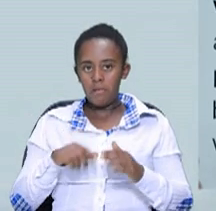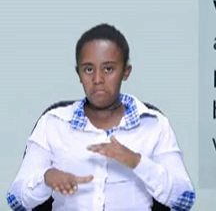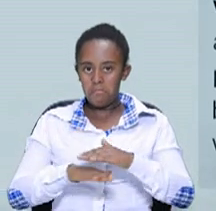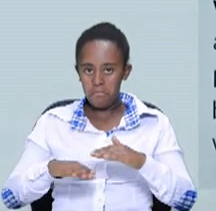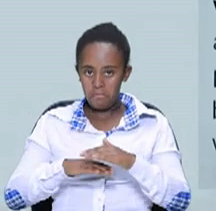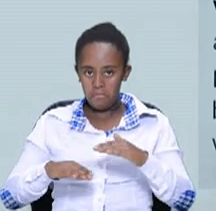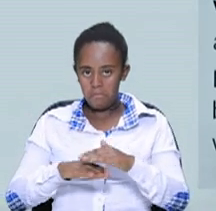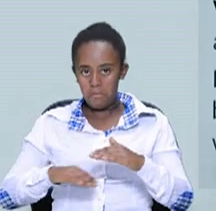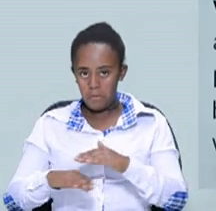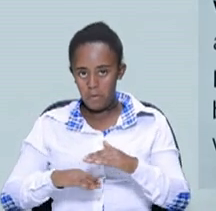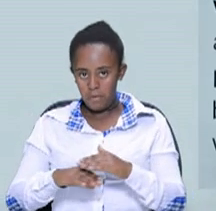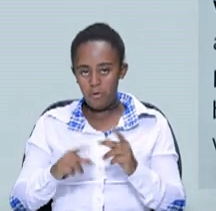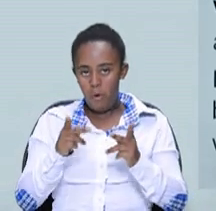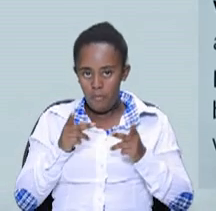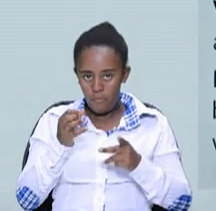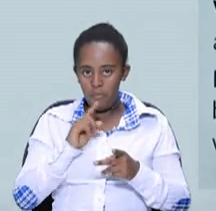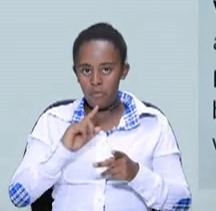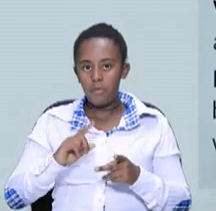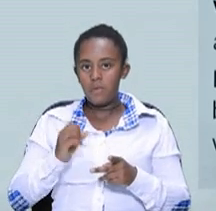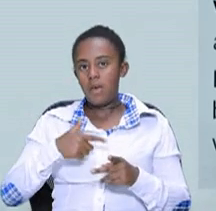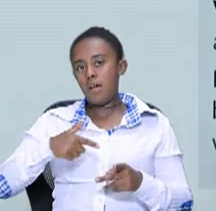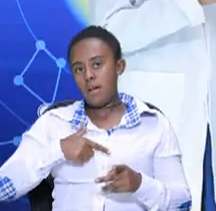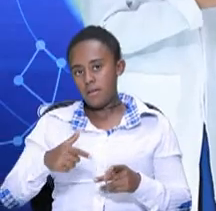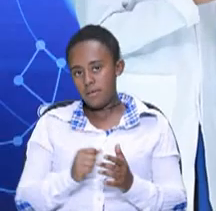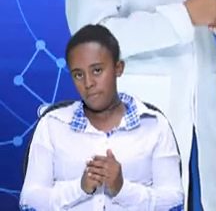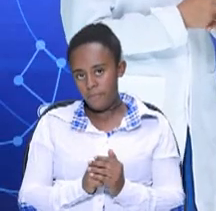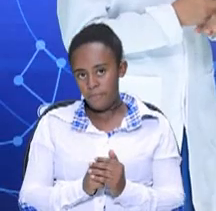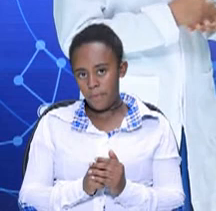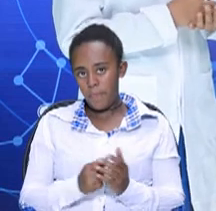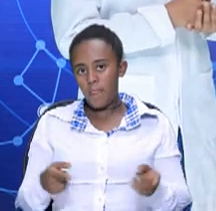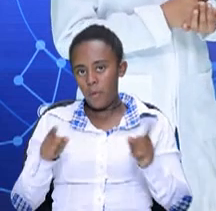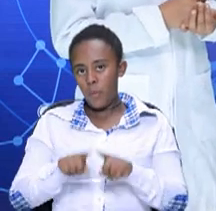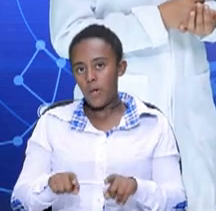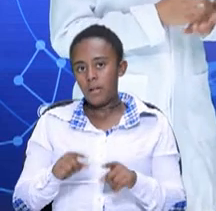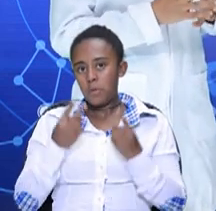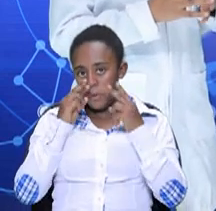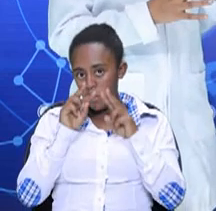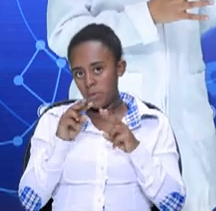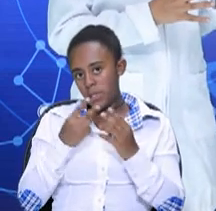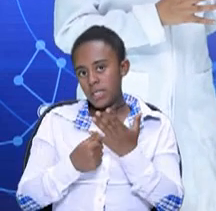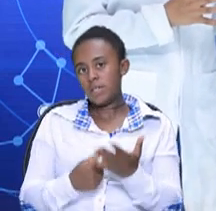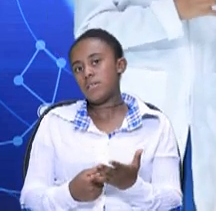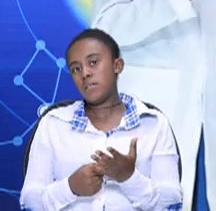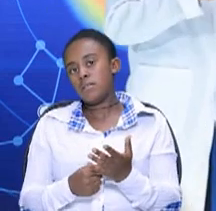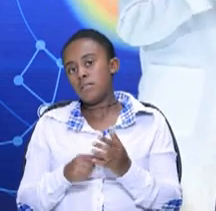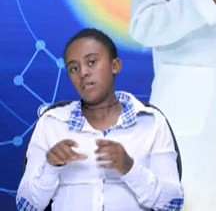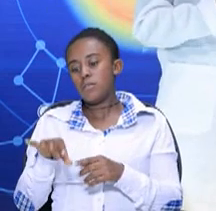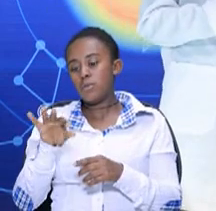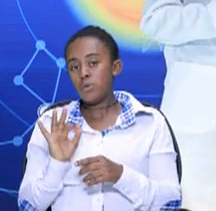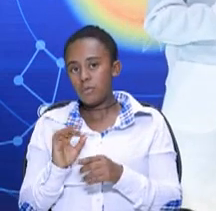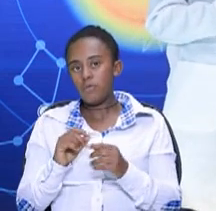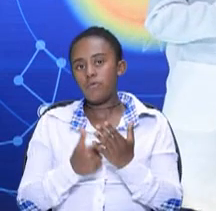ventricles are situated on the lower part of the heart. And when we look at these structures, they are best suited for